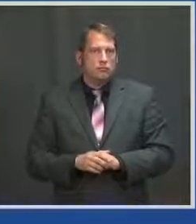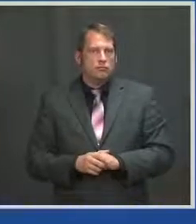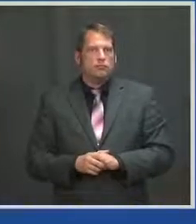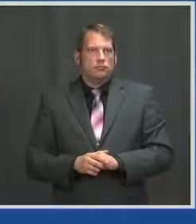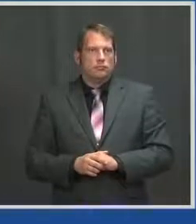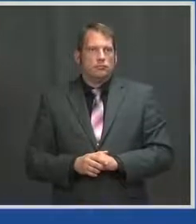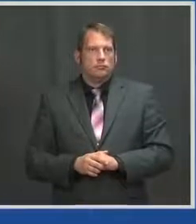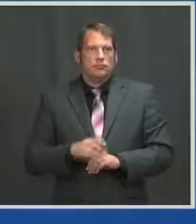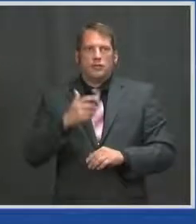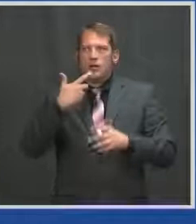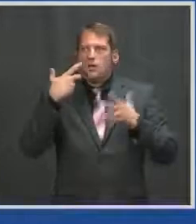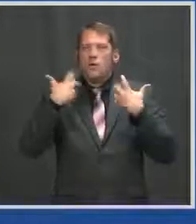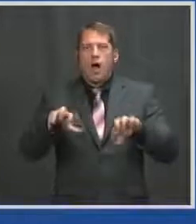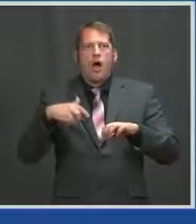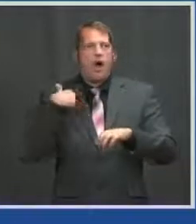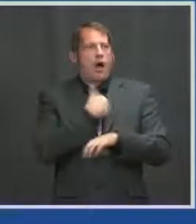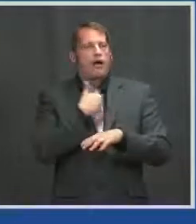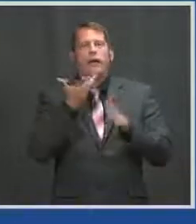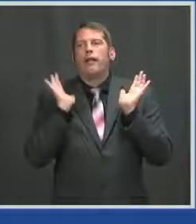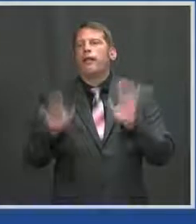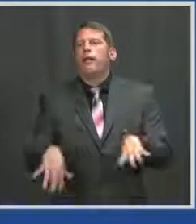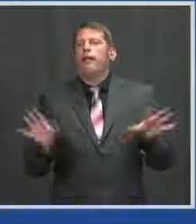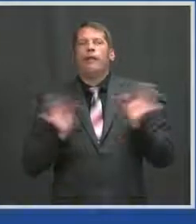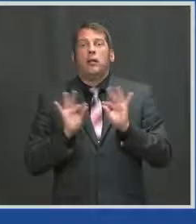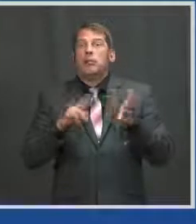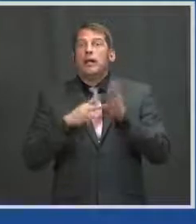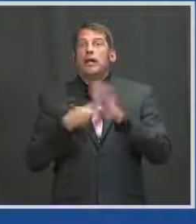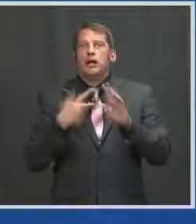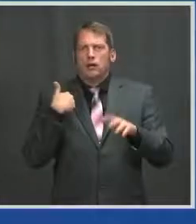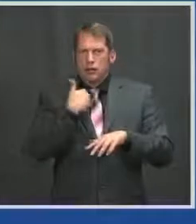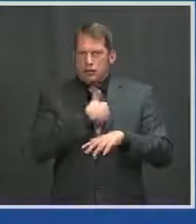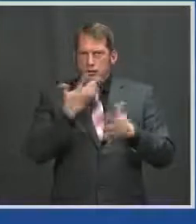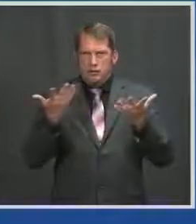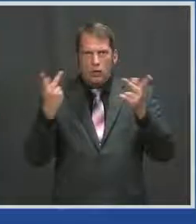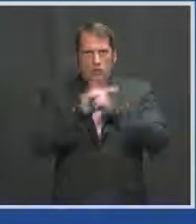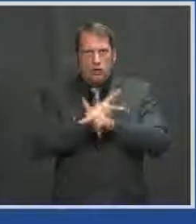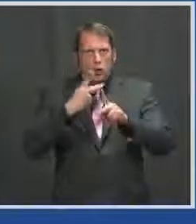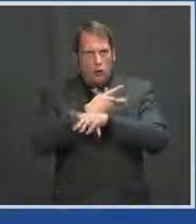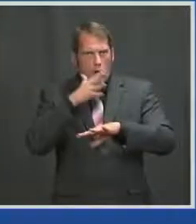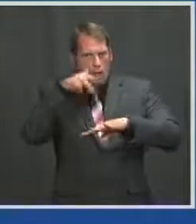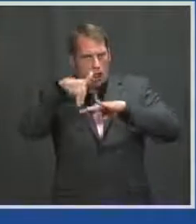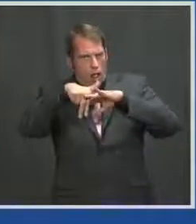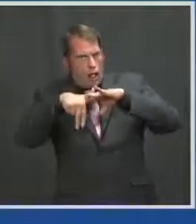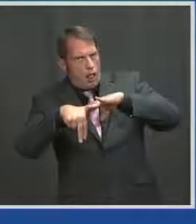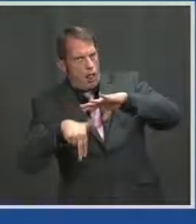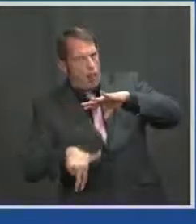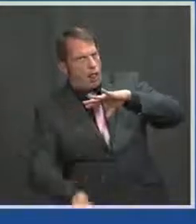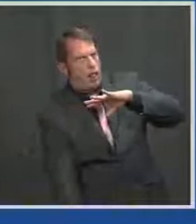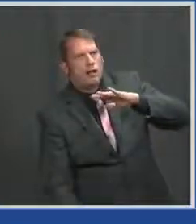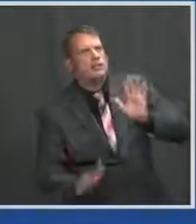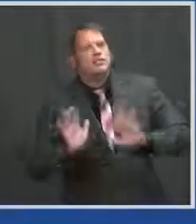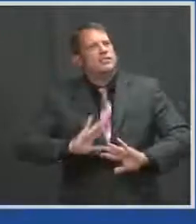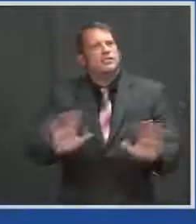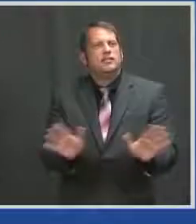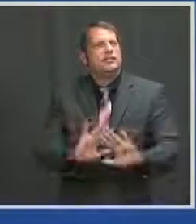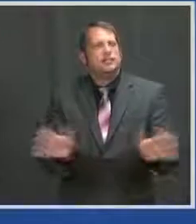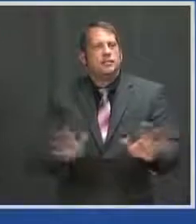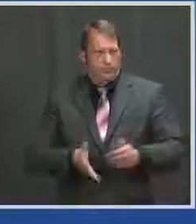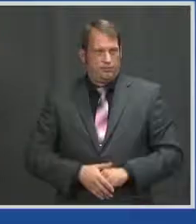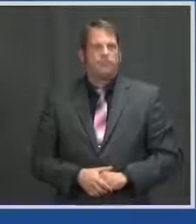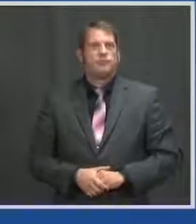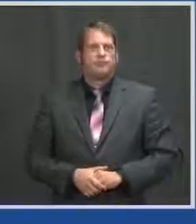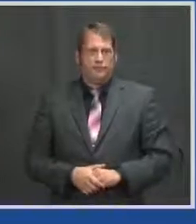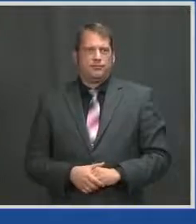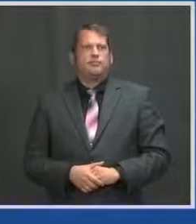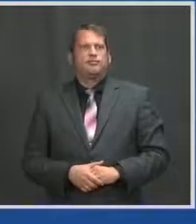should underestimate how tough this battle is. We still have a job to do here in Washington. The American people are counting on